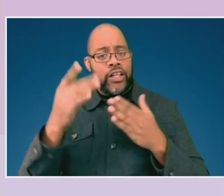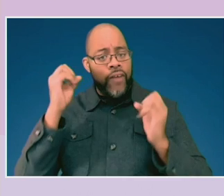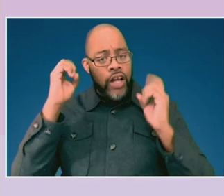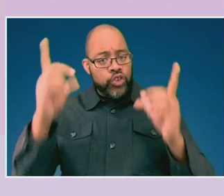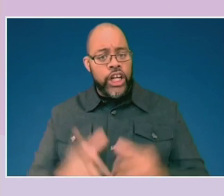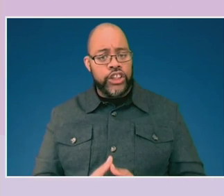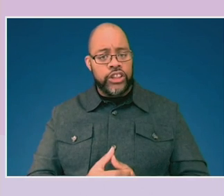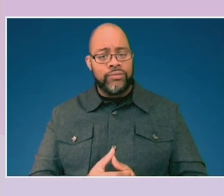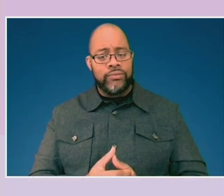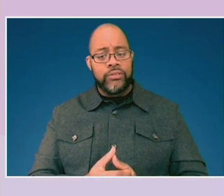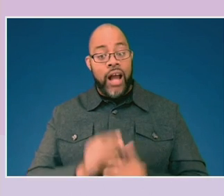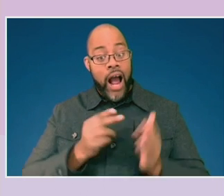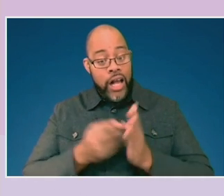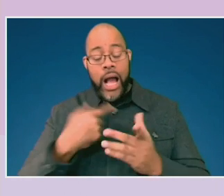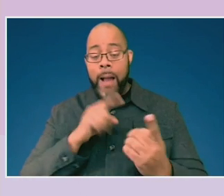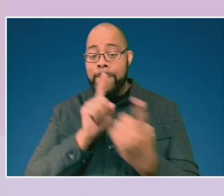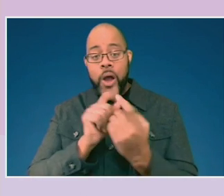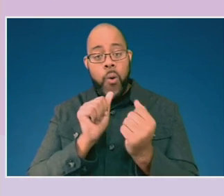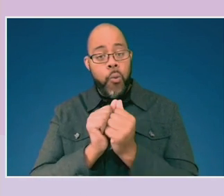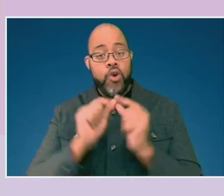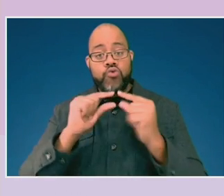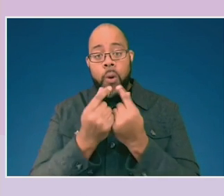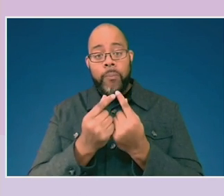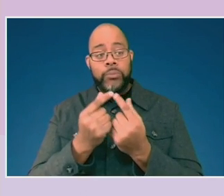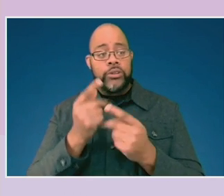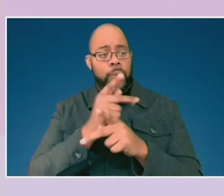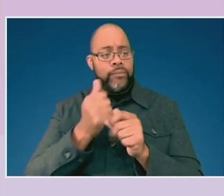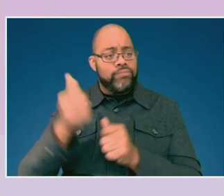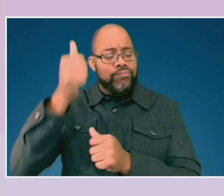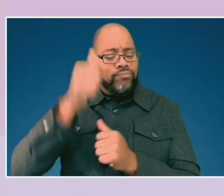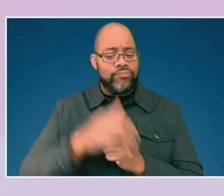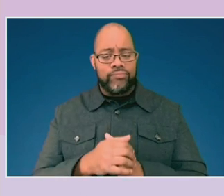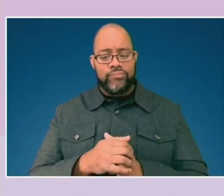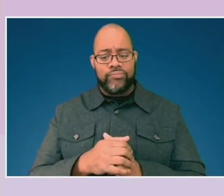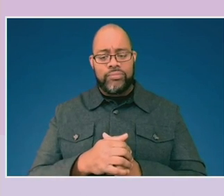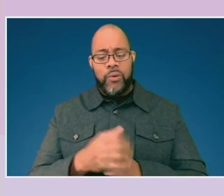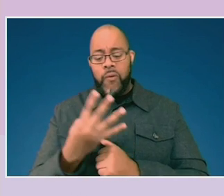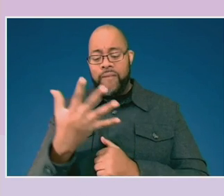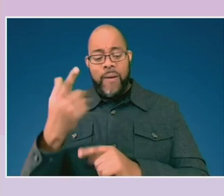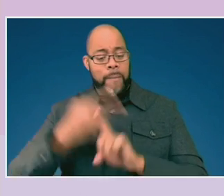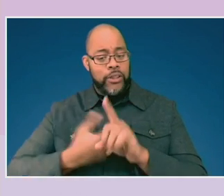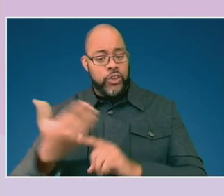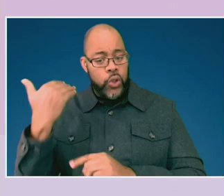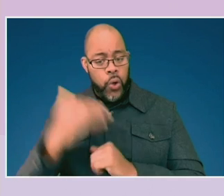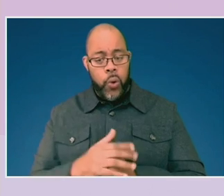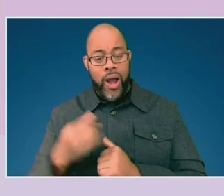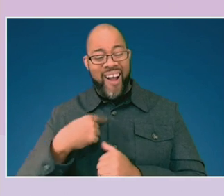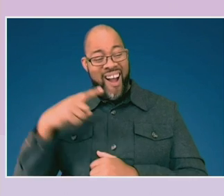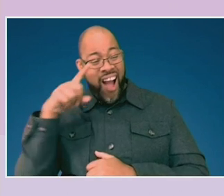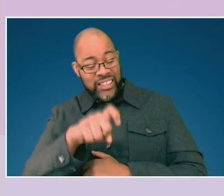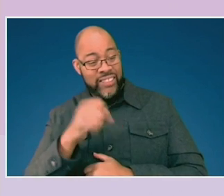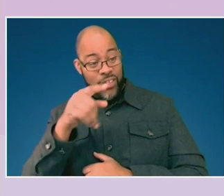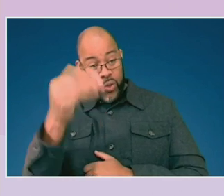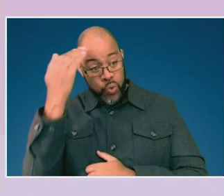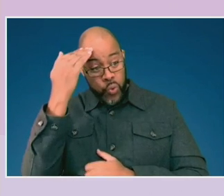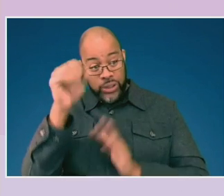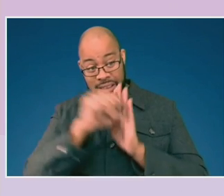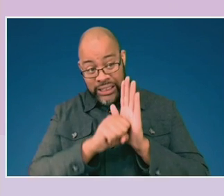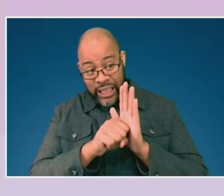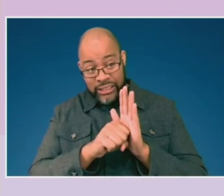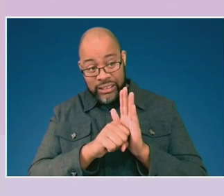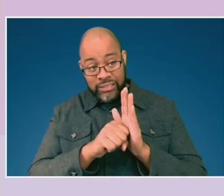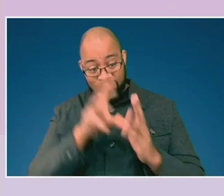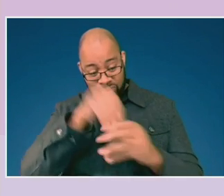very honest with you. I've met with groups of superintendents maybe 4 or 5 months ago, and I asked them if they knew if their state was one of